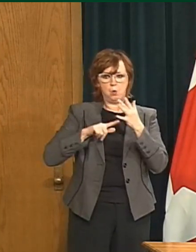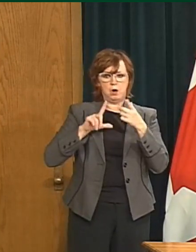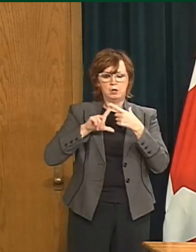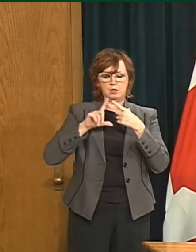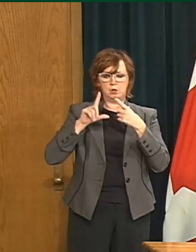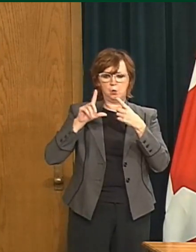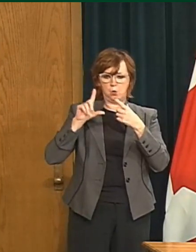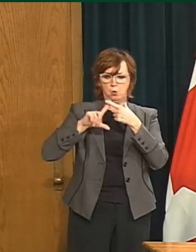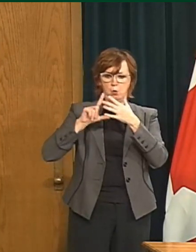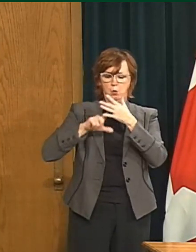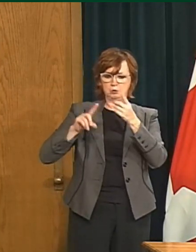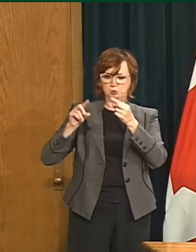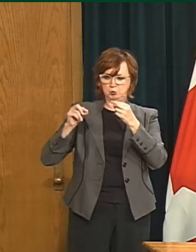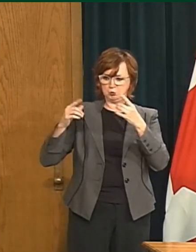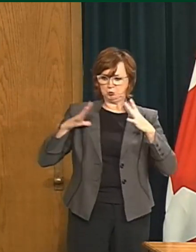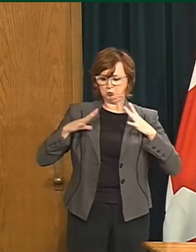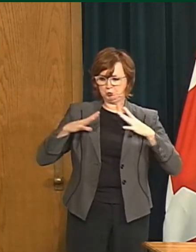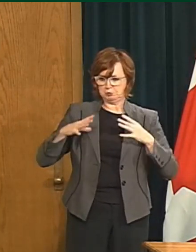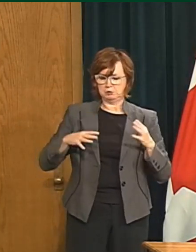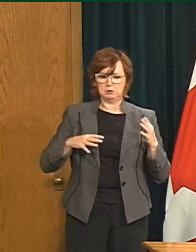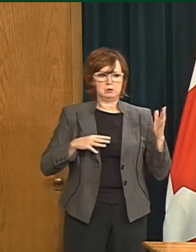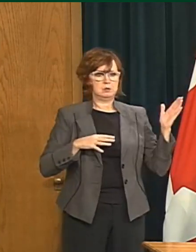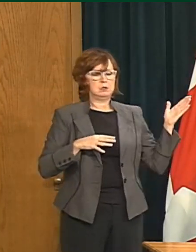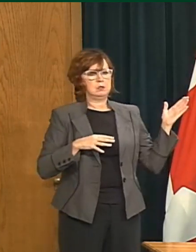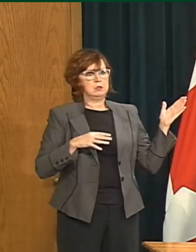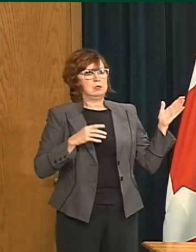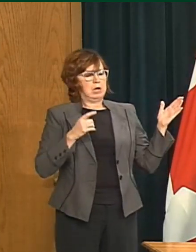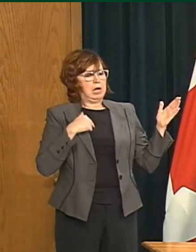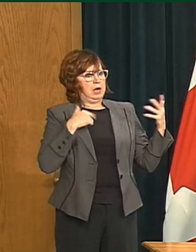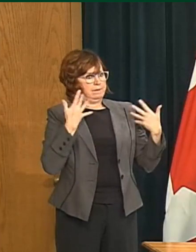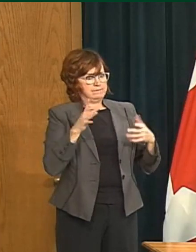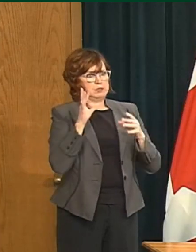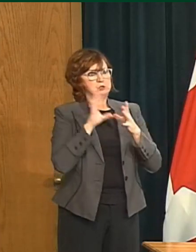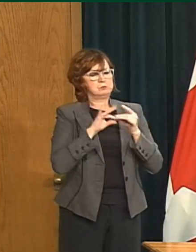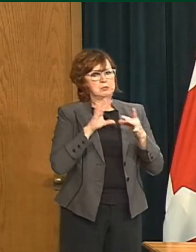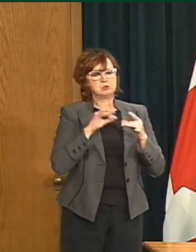community? Yeah, so, we've had this discussion before, and